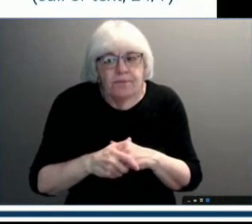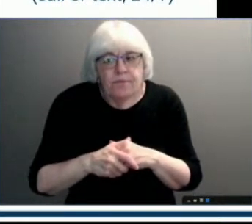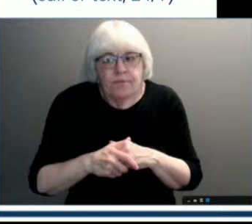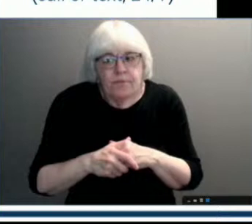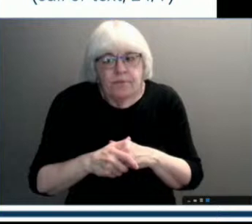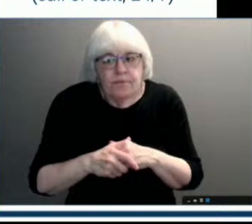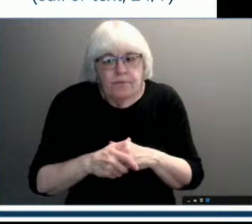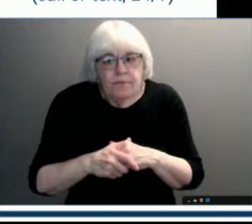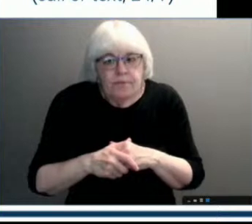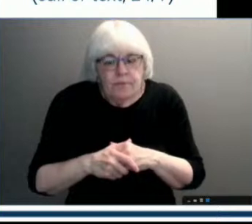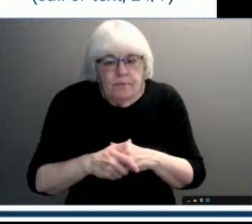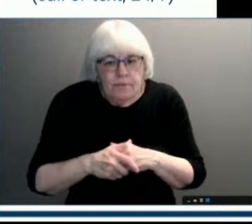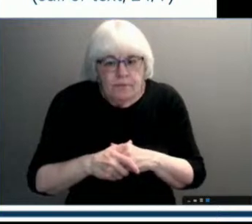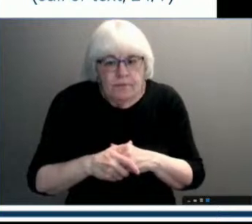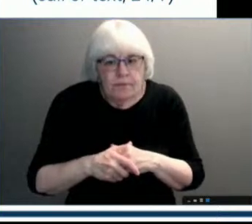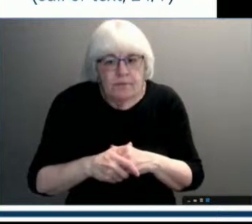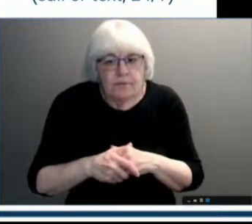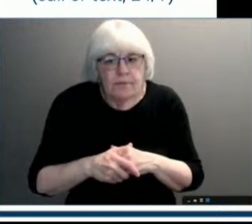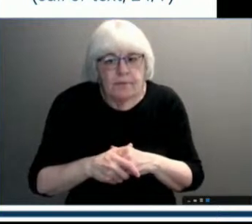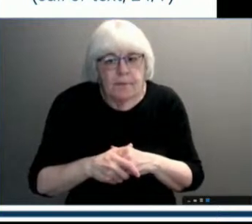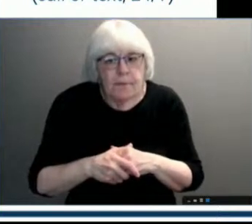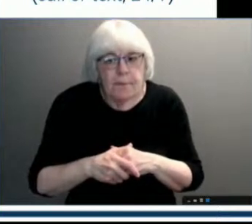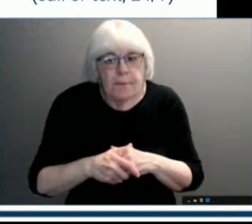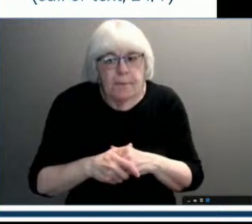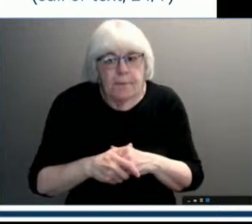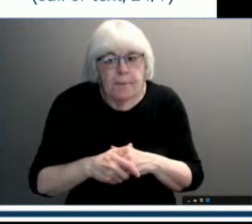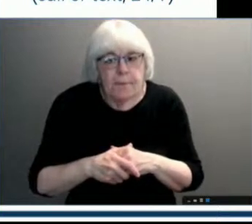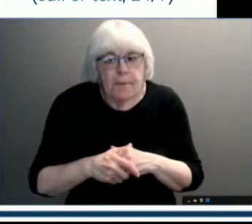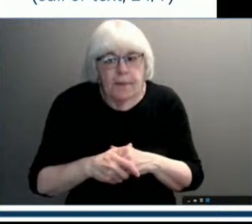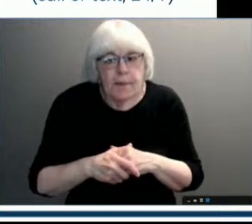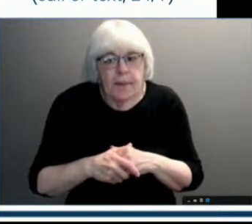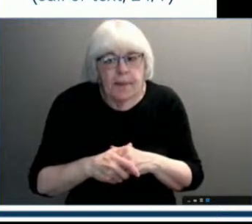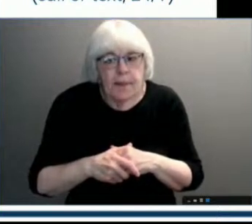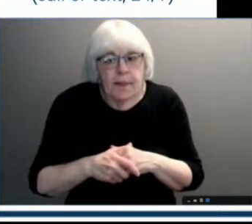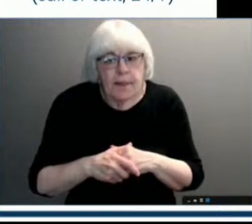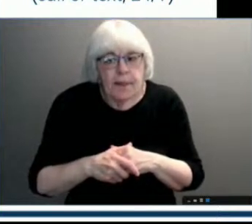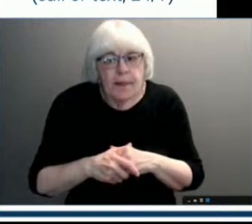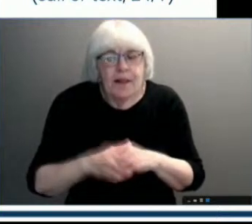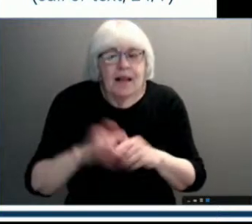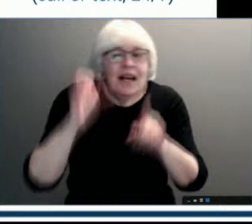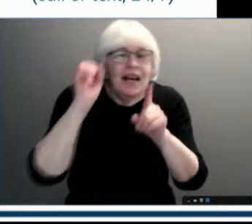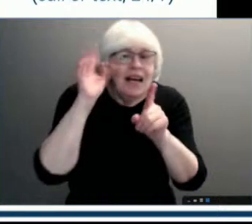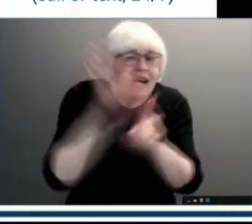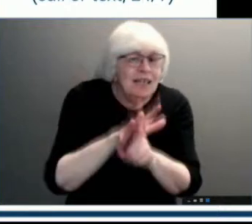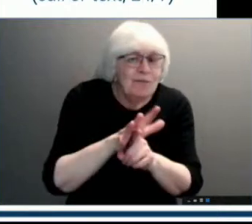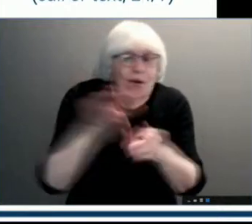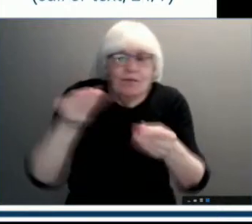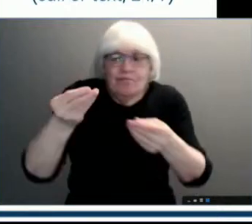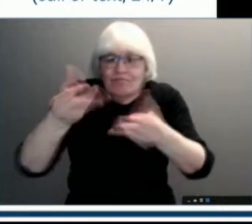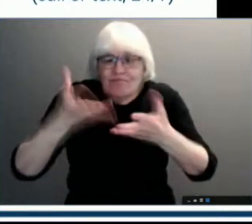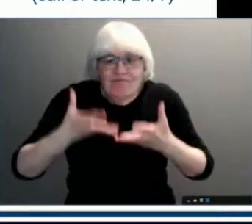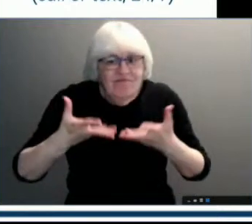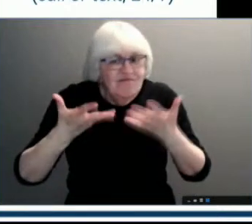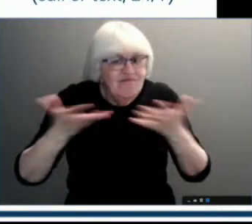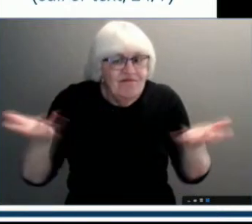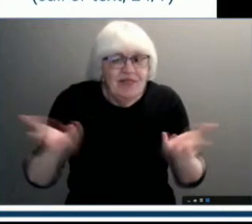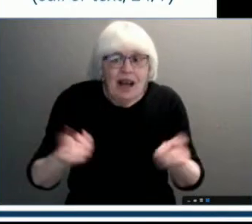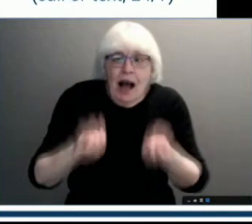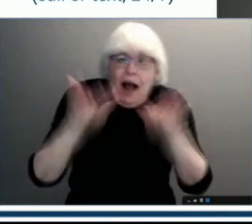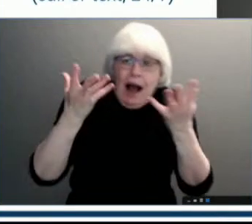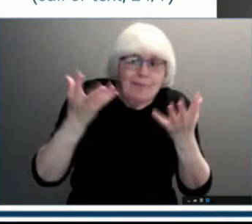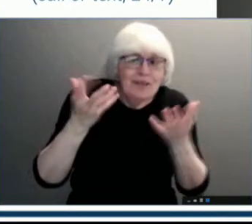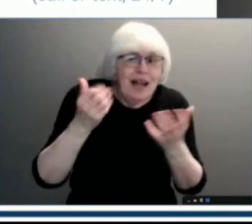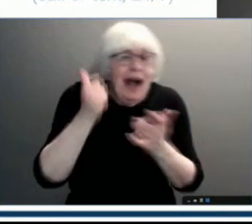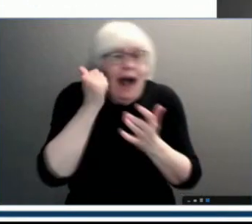school, as daily case counts and exposures no longer appear to be the measure? So I think we're working